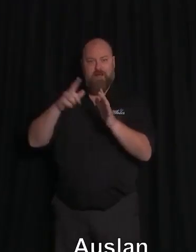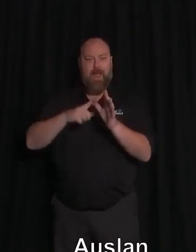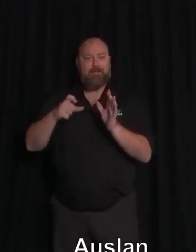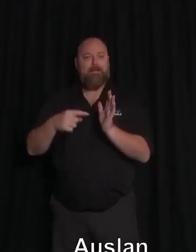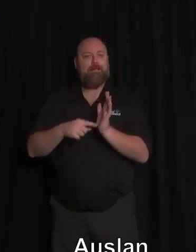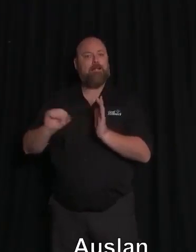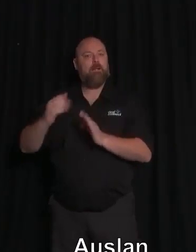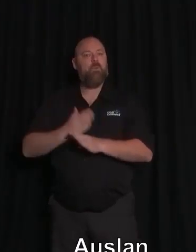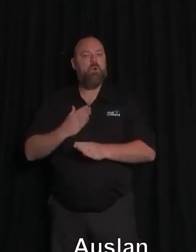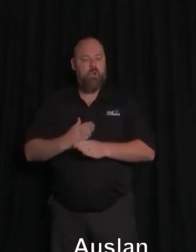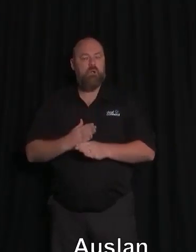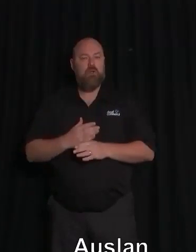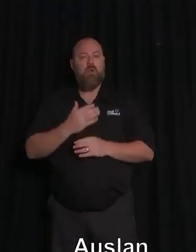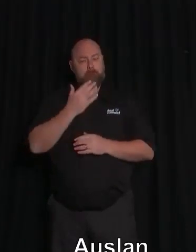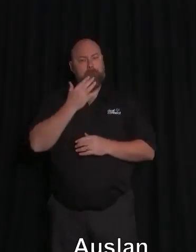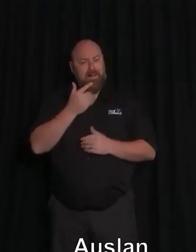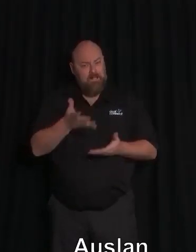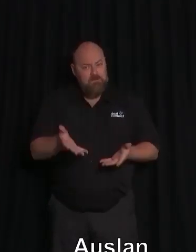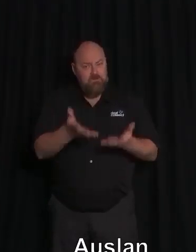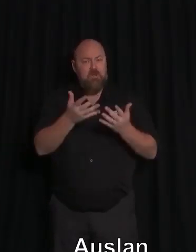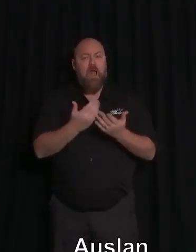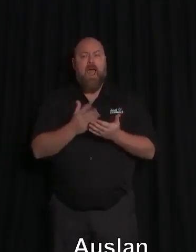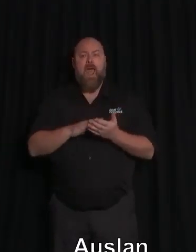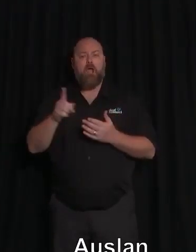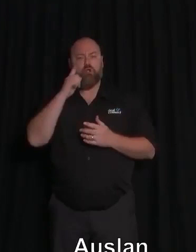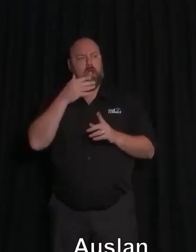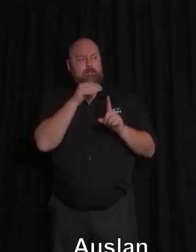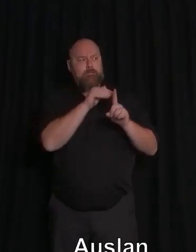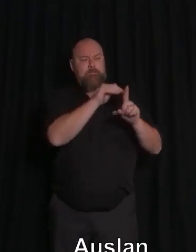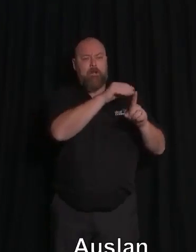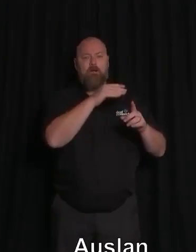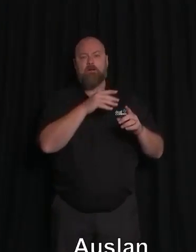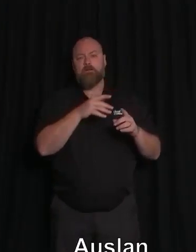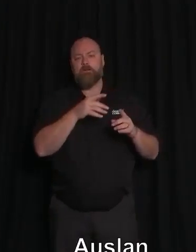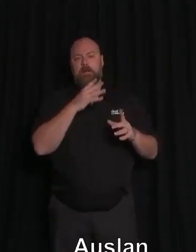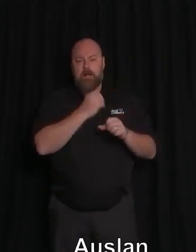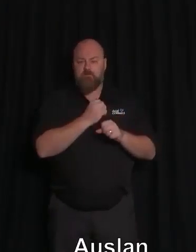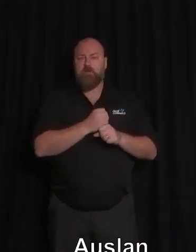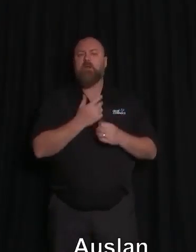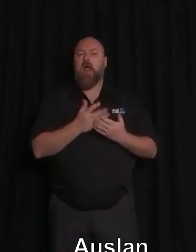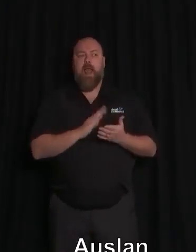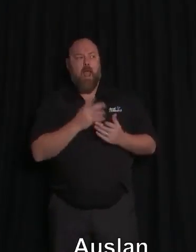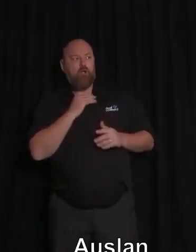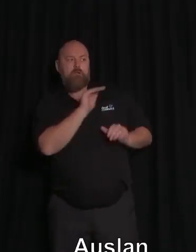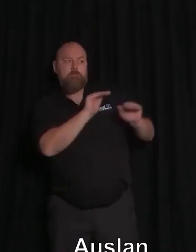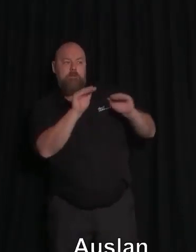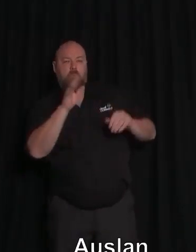Please do think about how you can support the petition and how you can engage with policymakers to make that